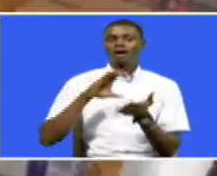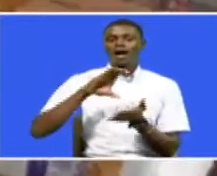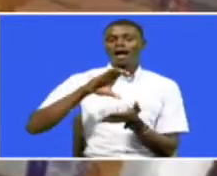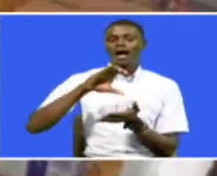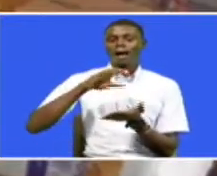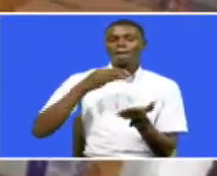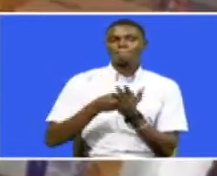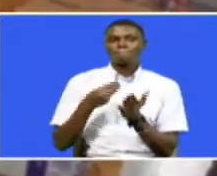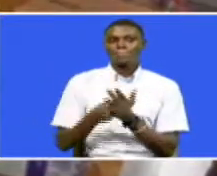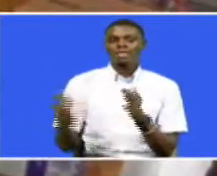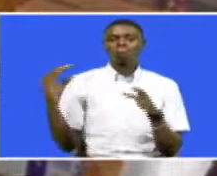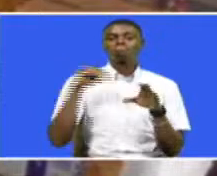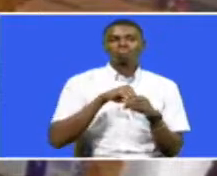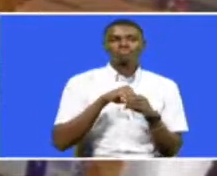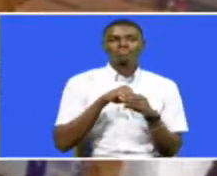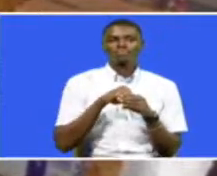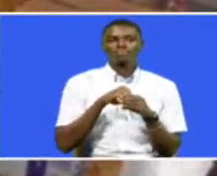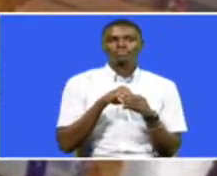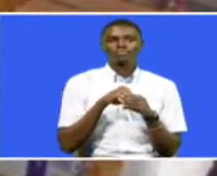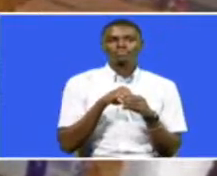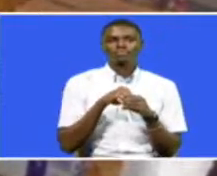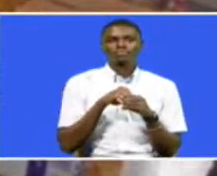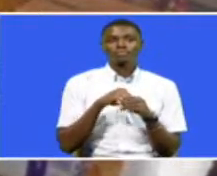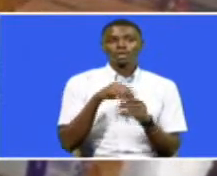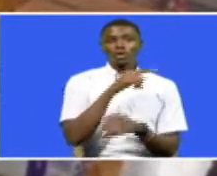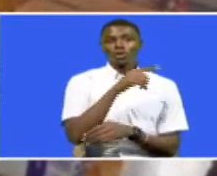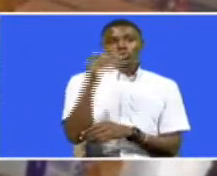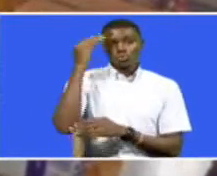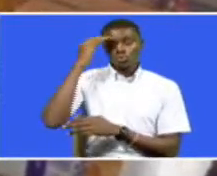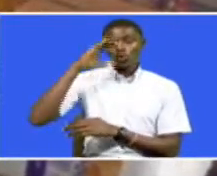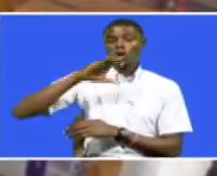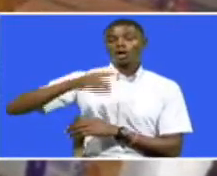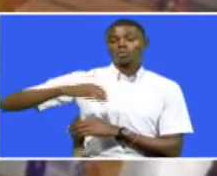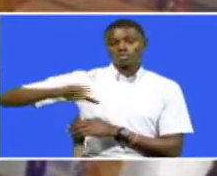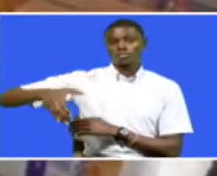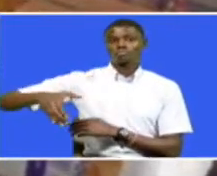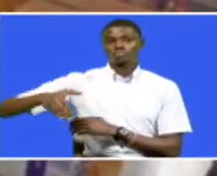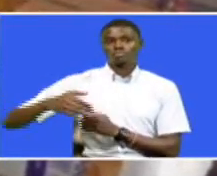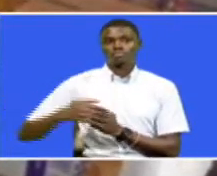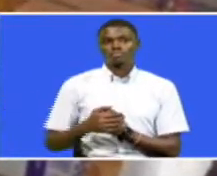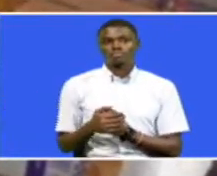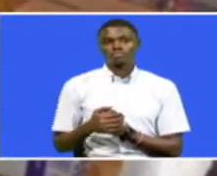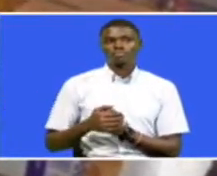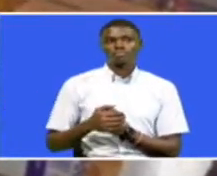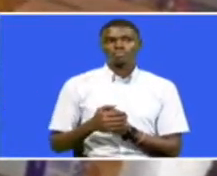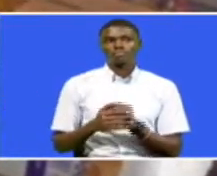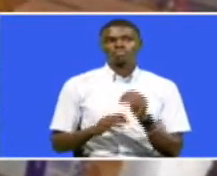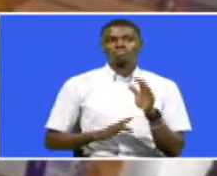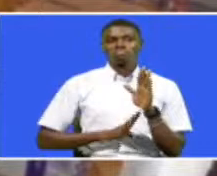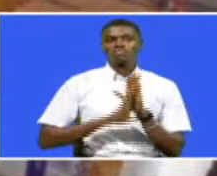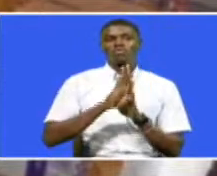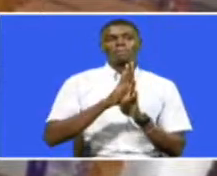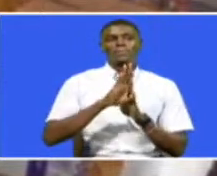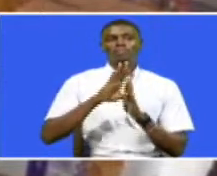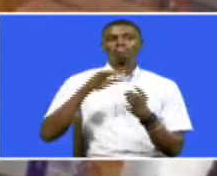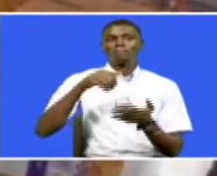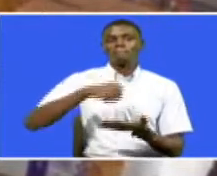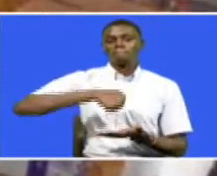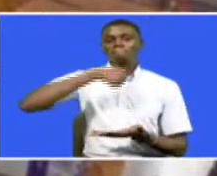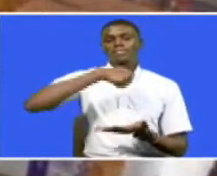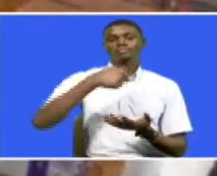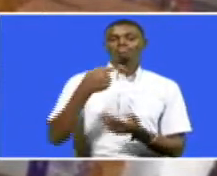capital. And as you know, counties' development budgets are very